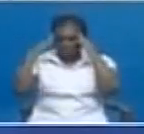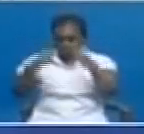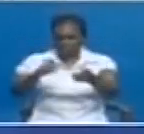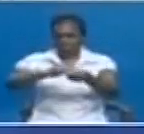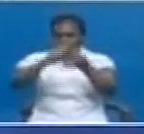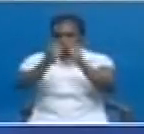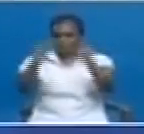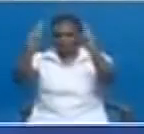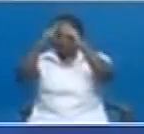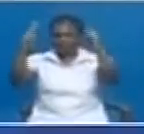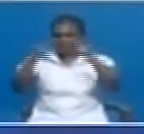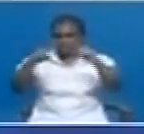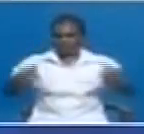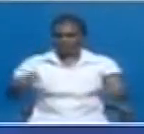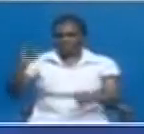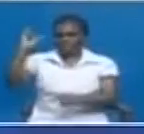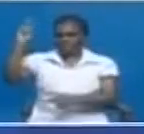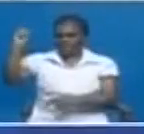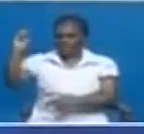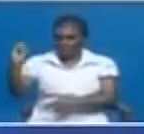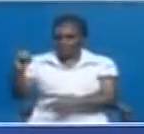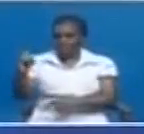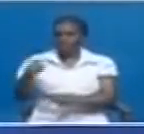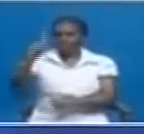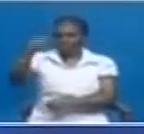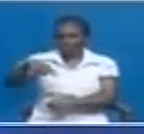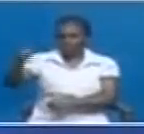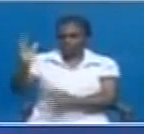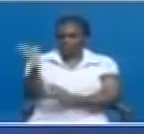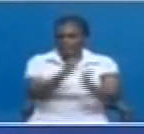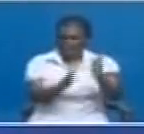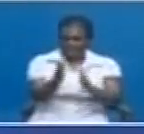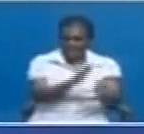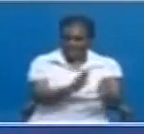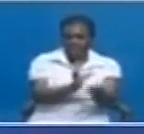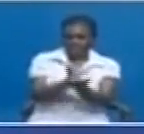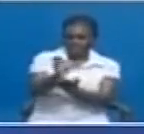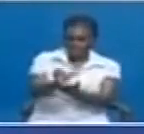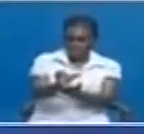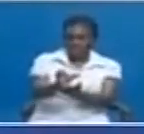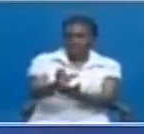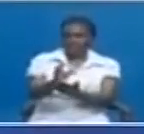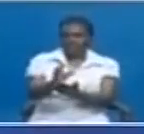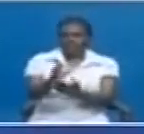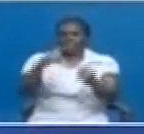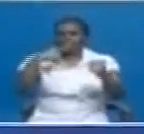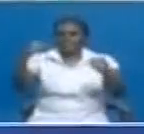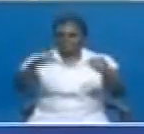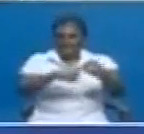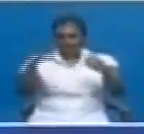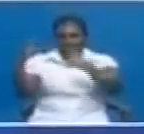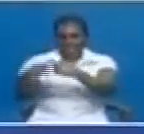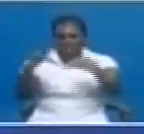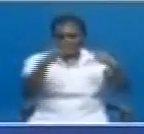reforms. The International Monetary Fund approved a standby arrangement and standby credit facility for a total of